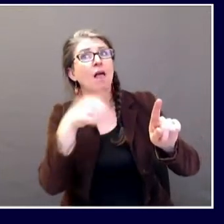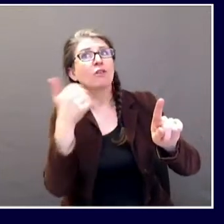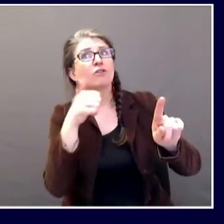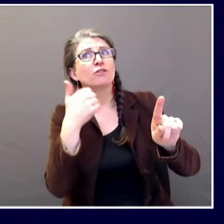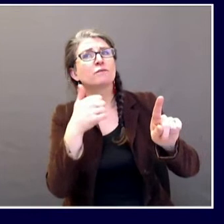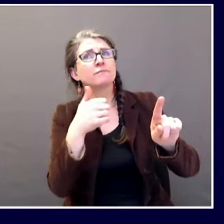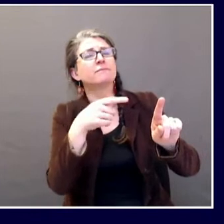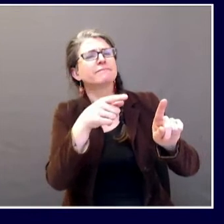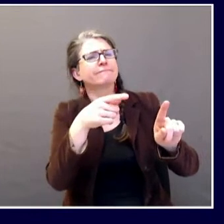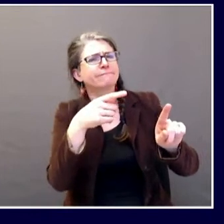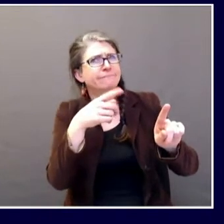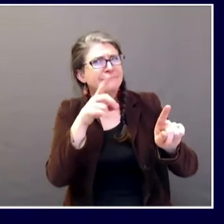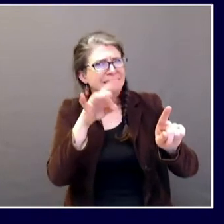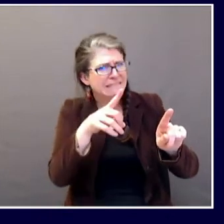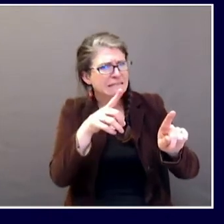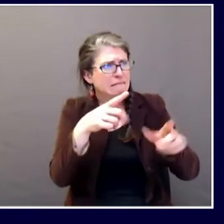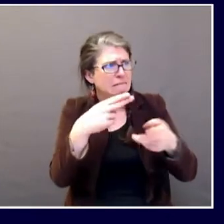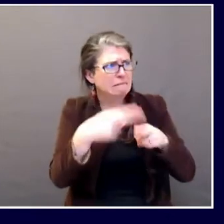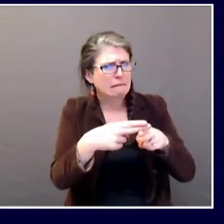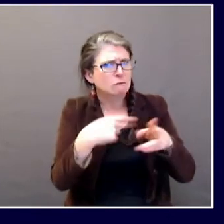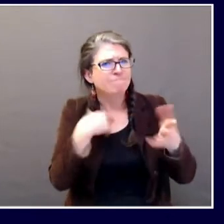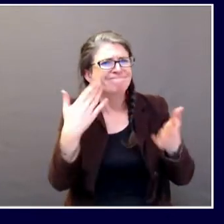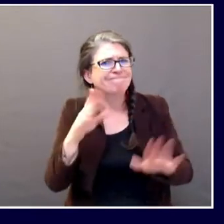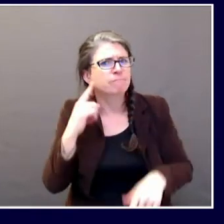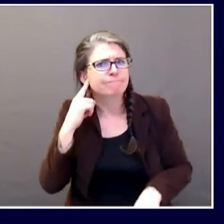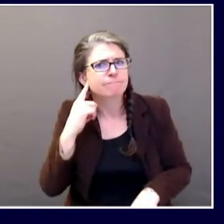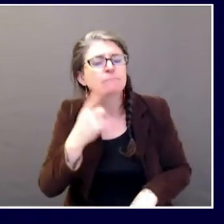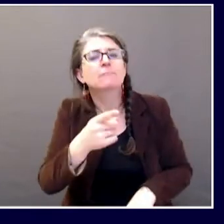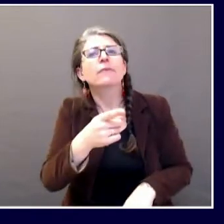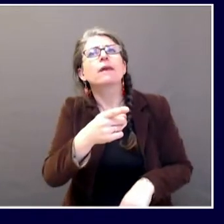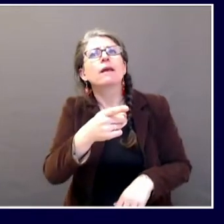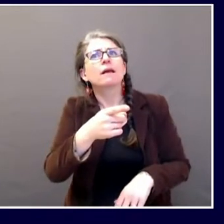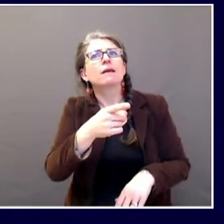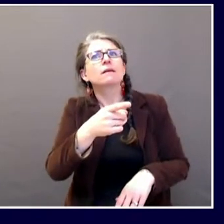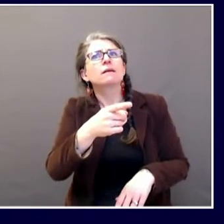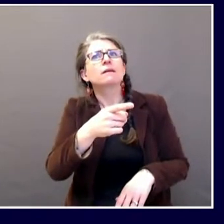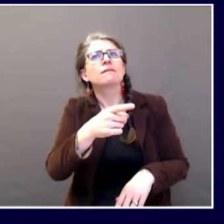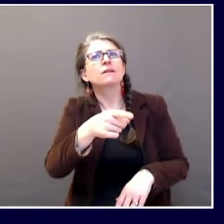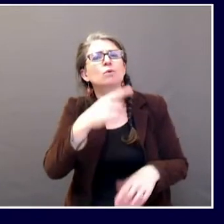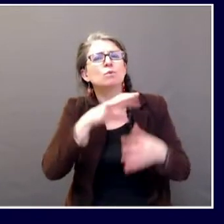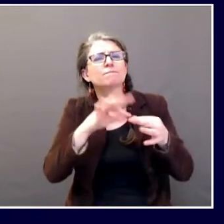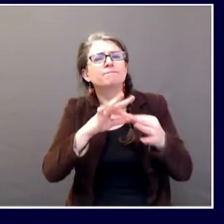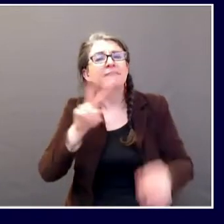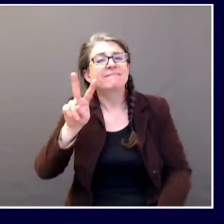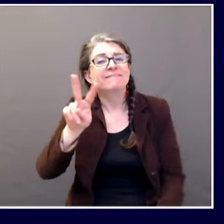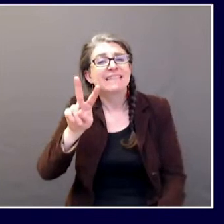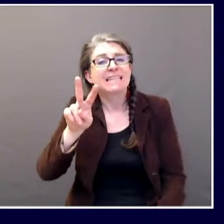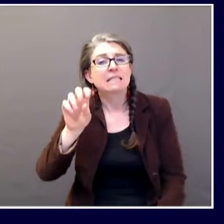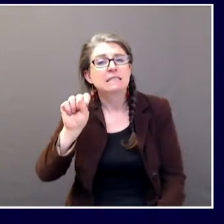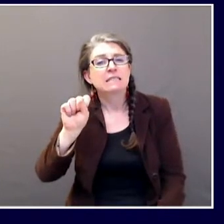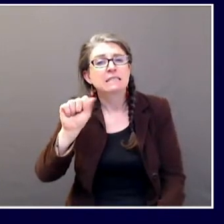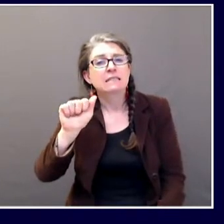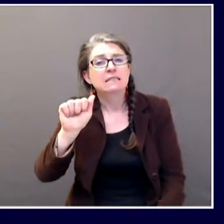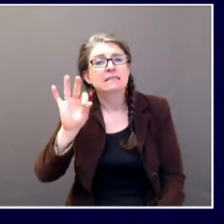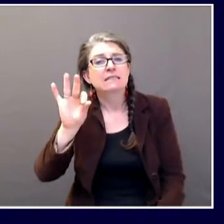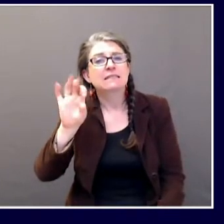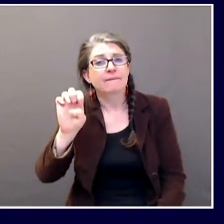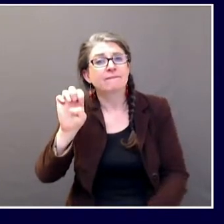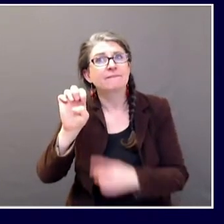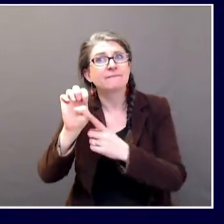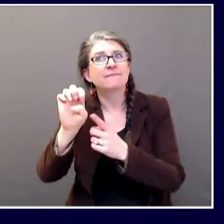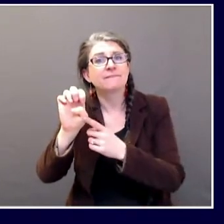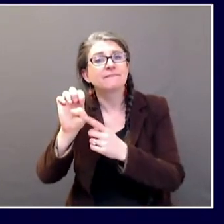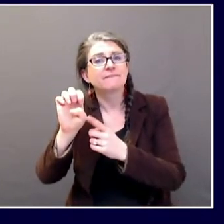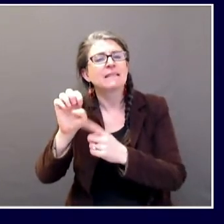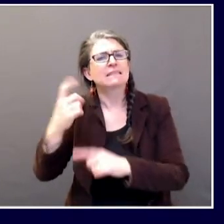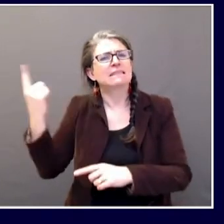haven't heard it on the briefings I've been a part of. The vSafe system, we had a viewer explain that to us a little bit. And can you just talk